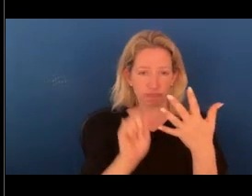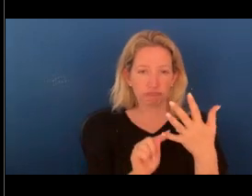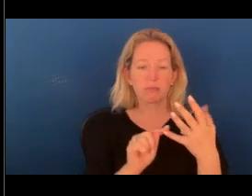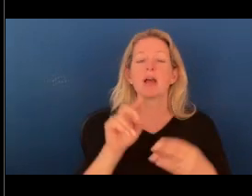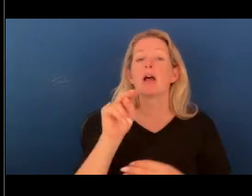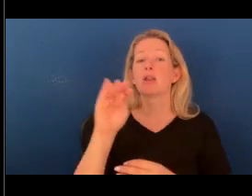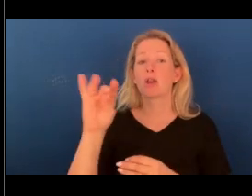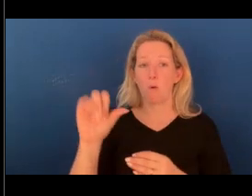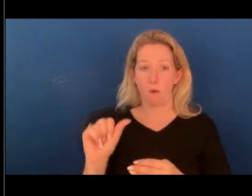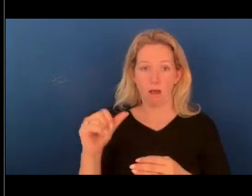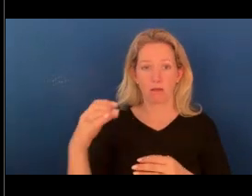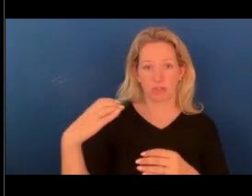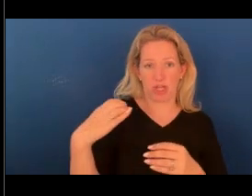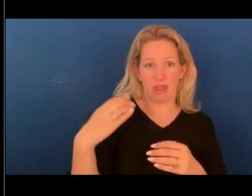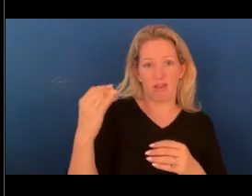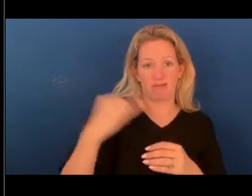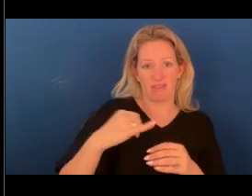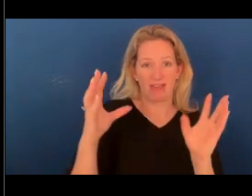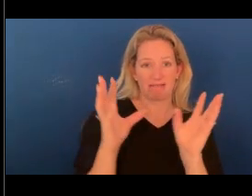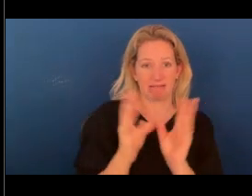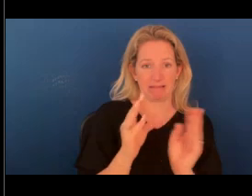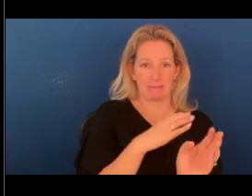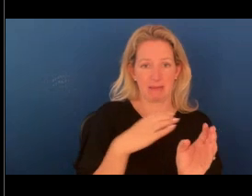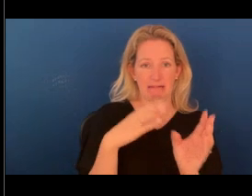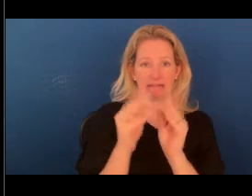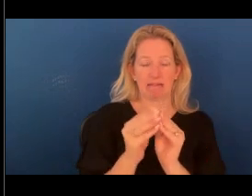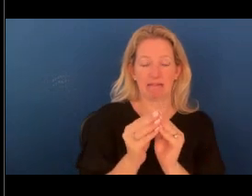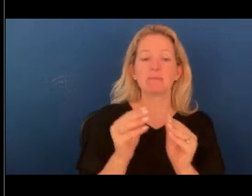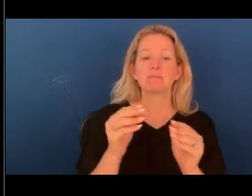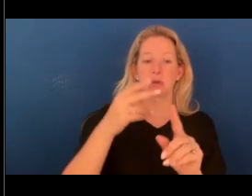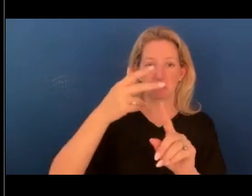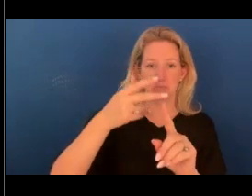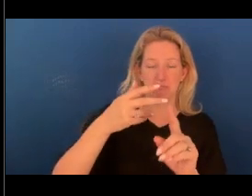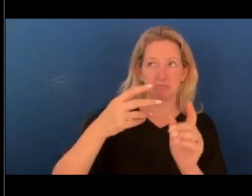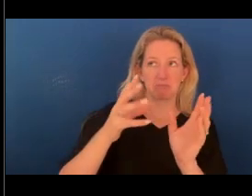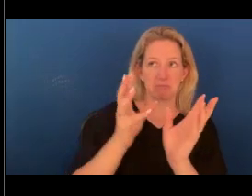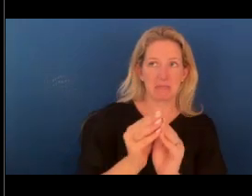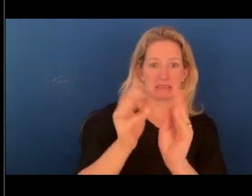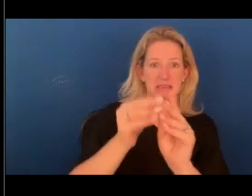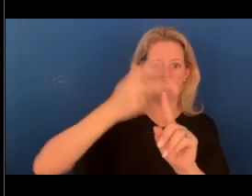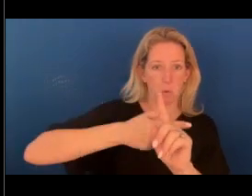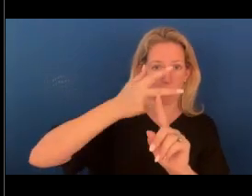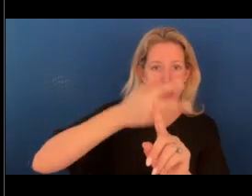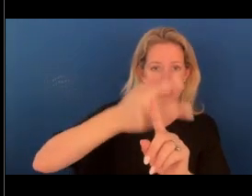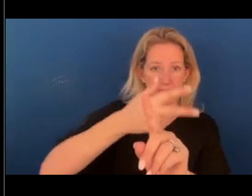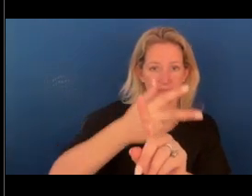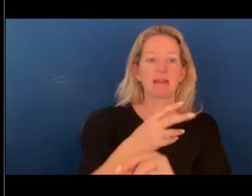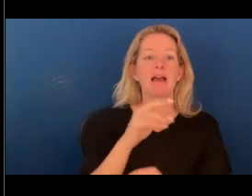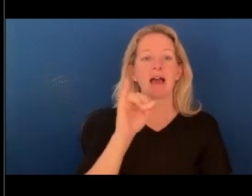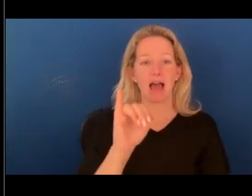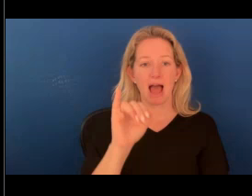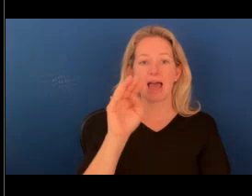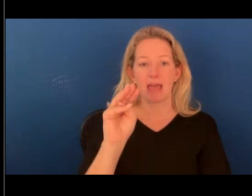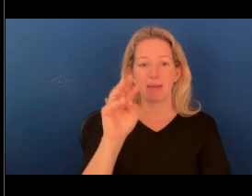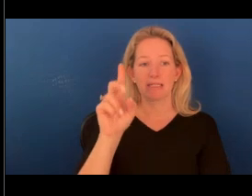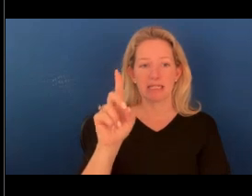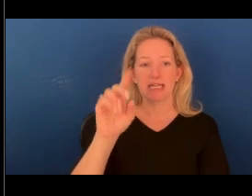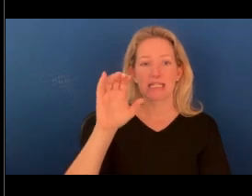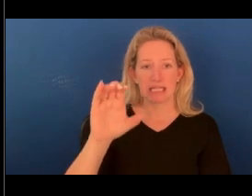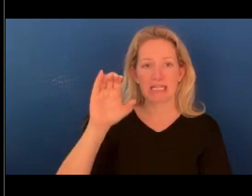meets quarterly, including 2 public meetings per year. This committee, or IMDCC, allows us to share